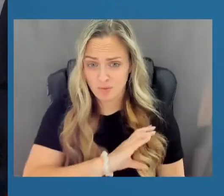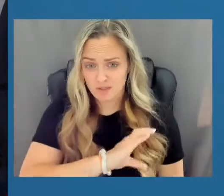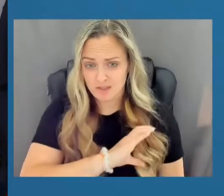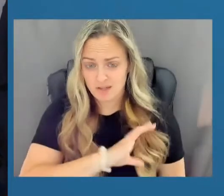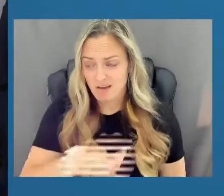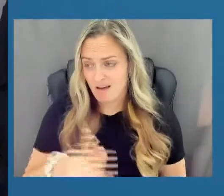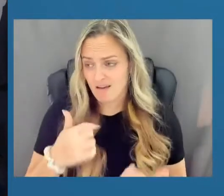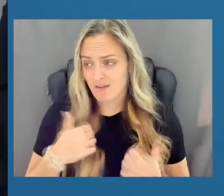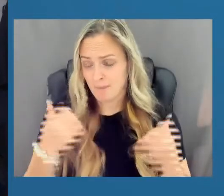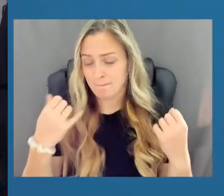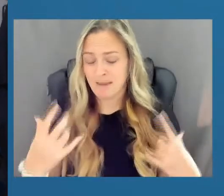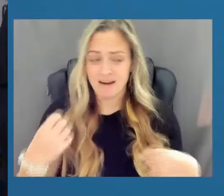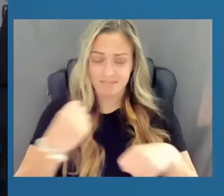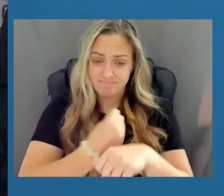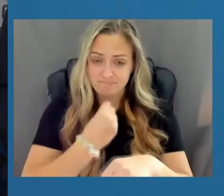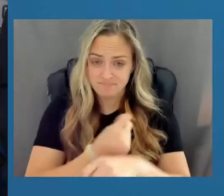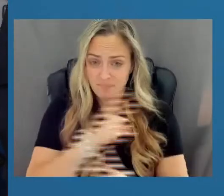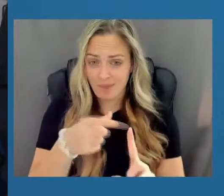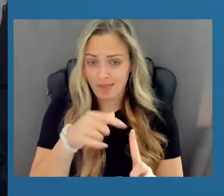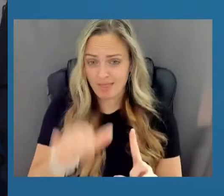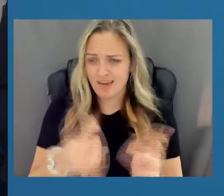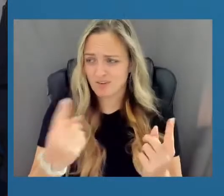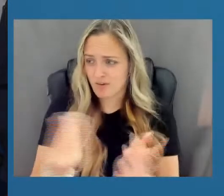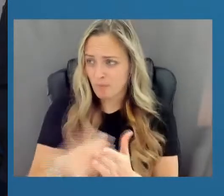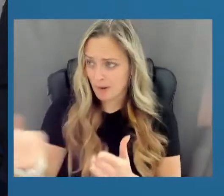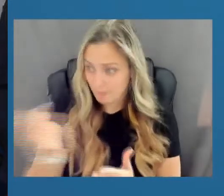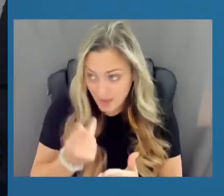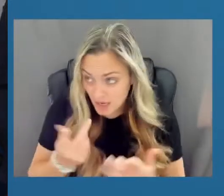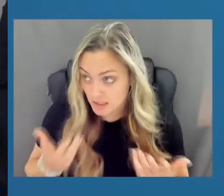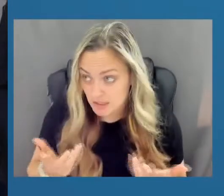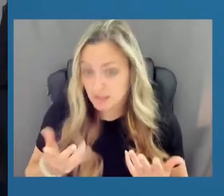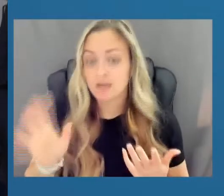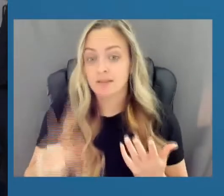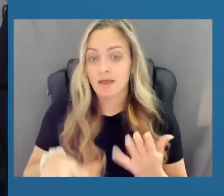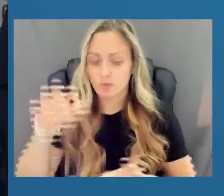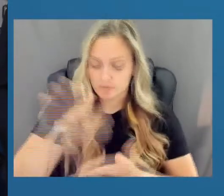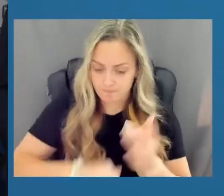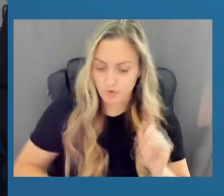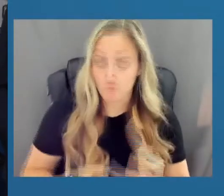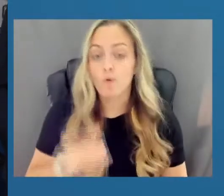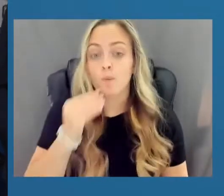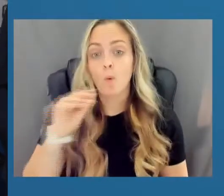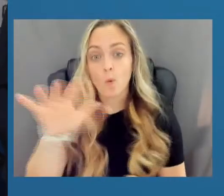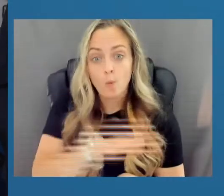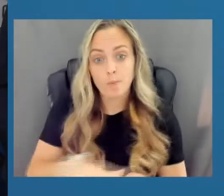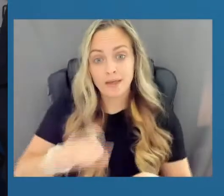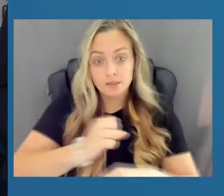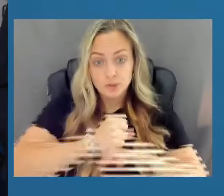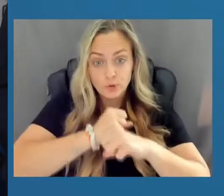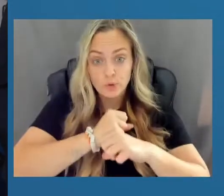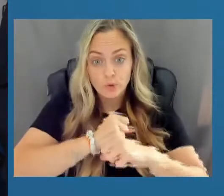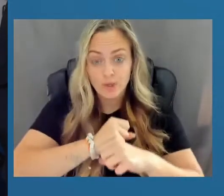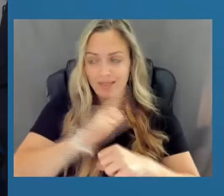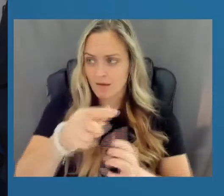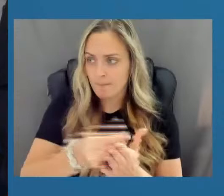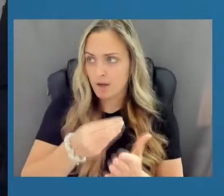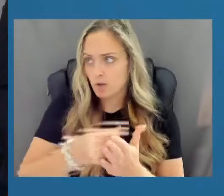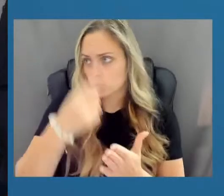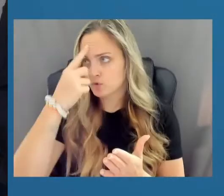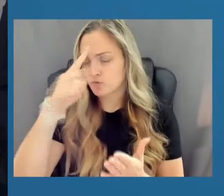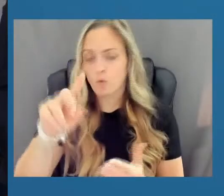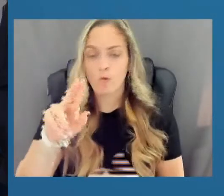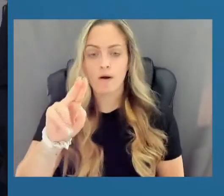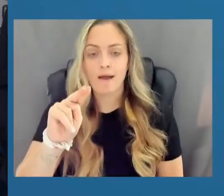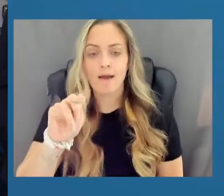epic battles to try and have money restored that was cut from Homeland Security money that literally was going to, for example,